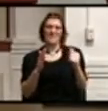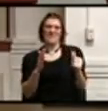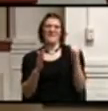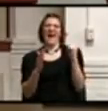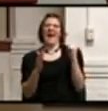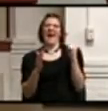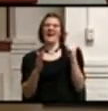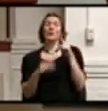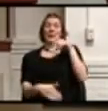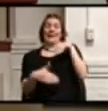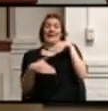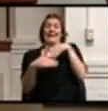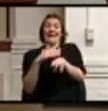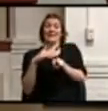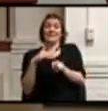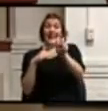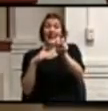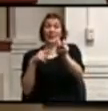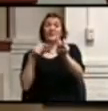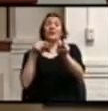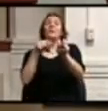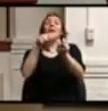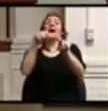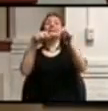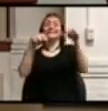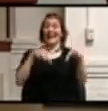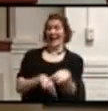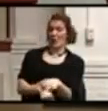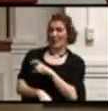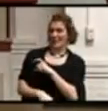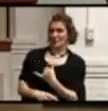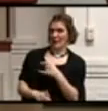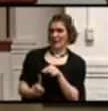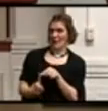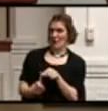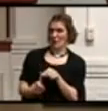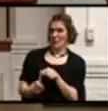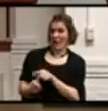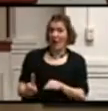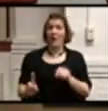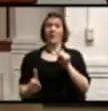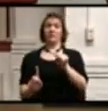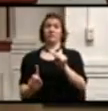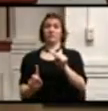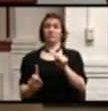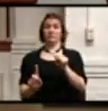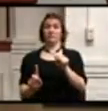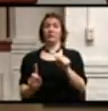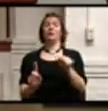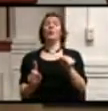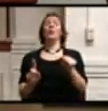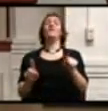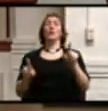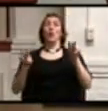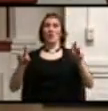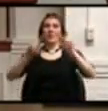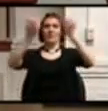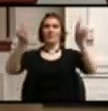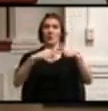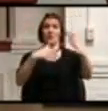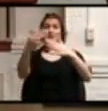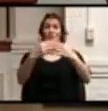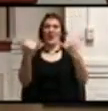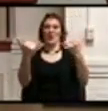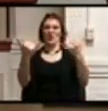side. Because of the police addition, which is all in white, the new entrance to the back of Town